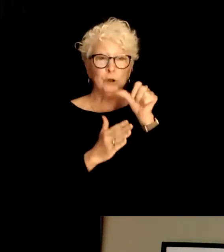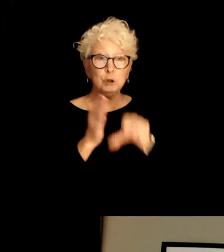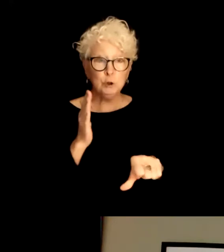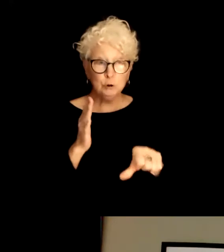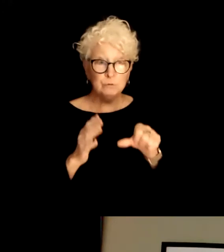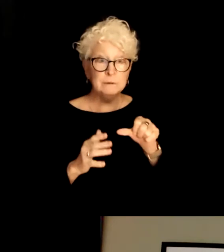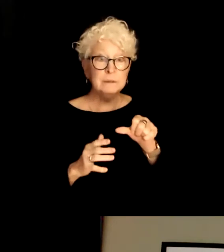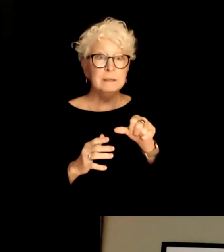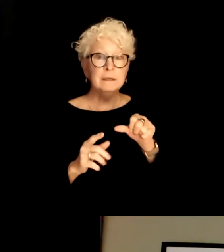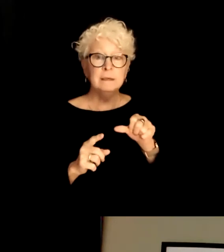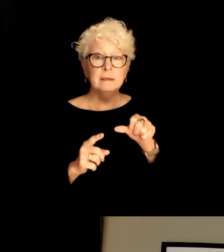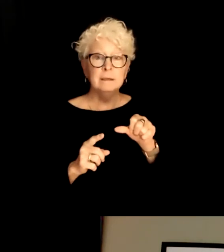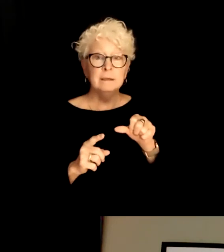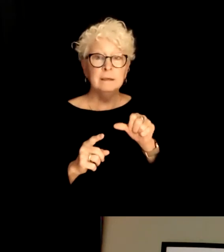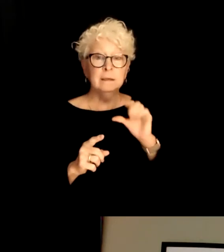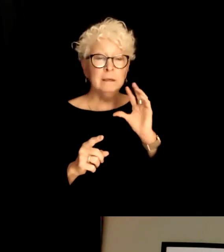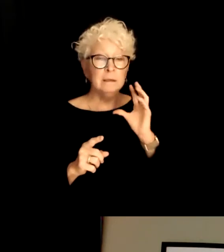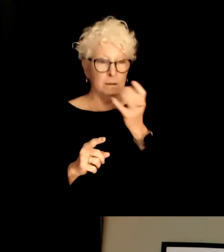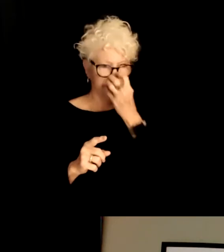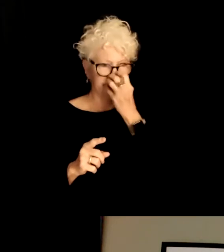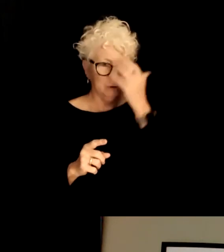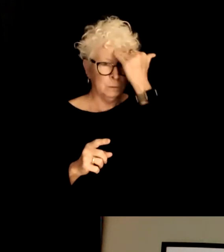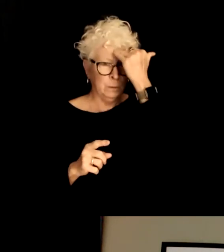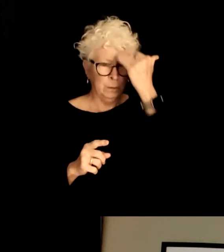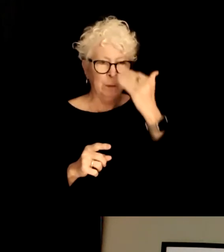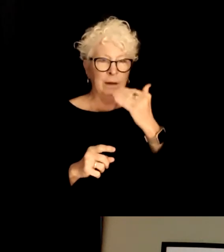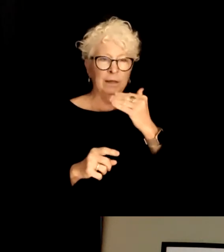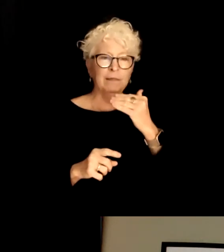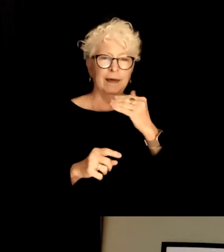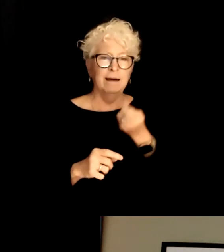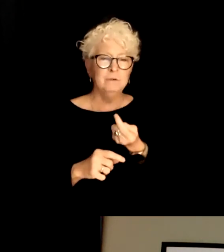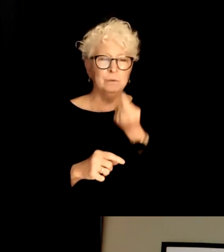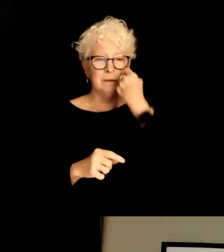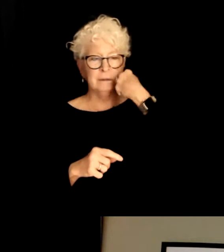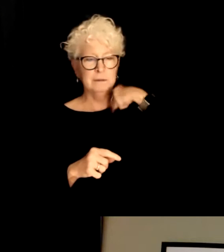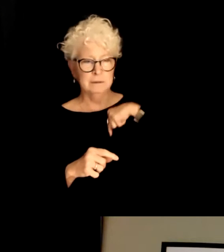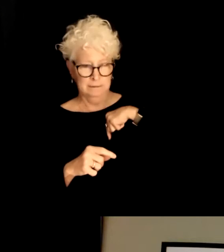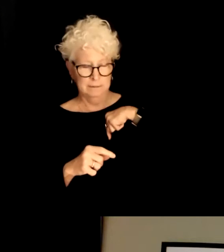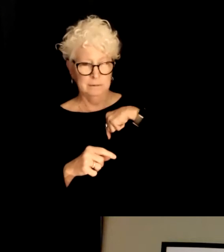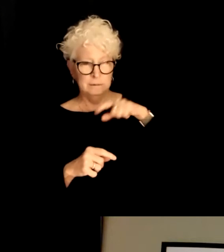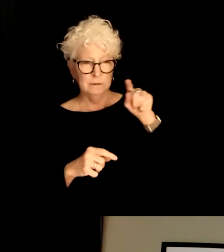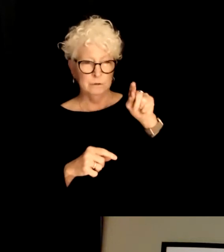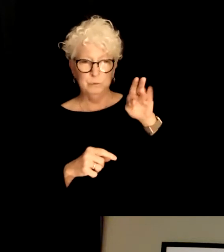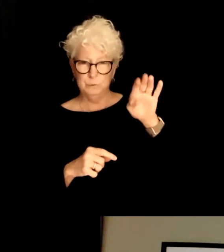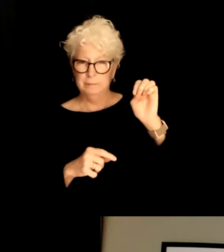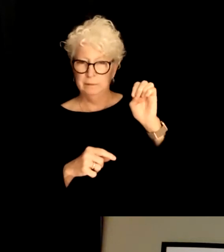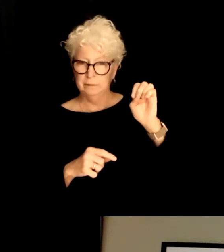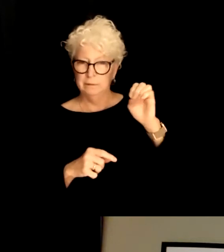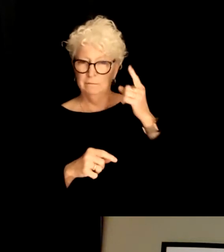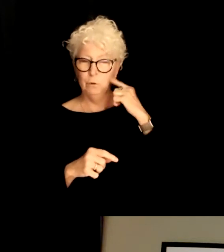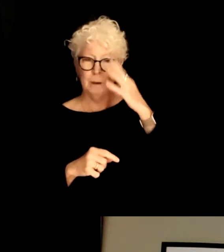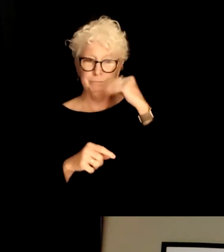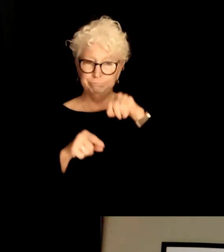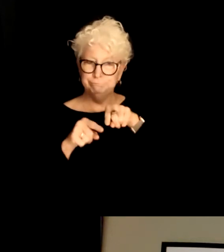cancer, the general anesthesia, which they have to intubate you and put a tube down your throat and often put your head